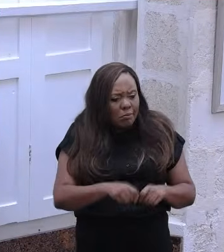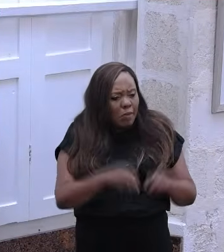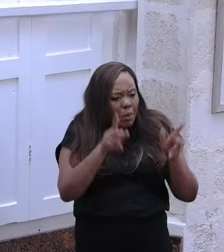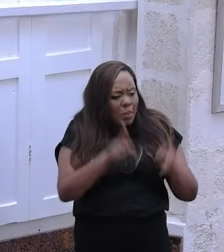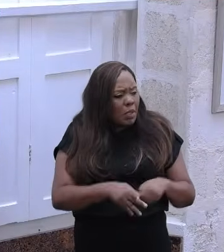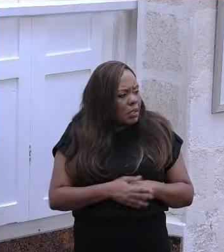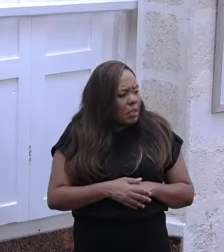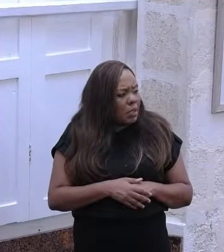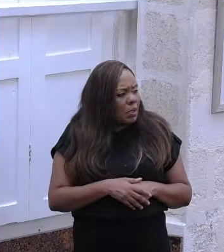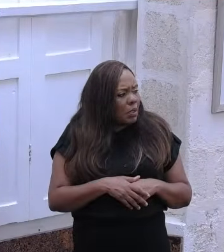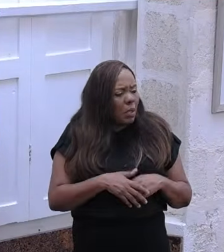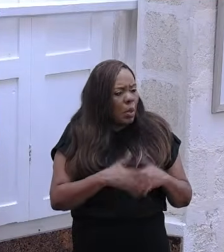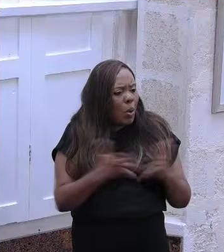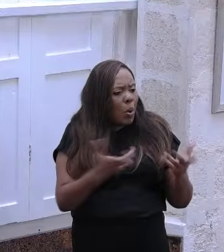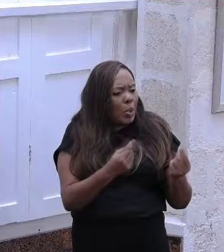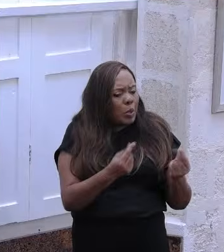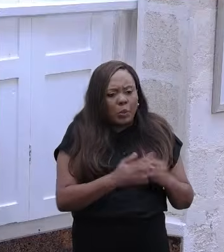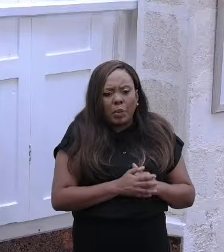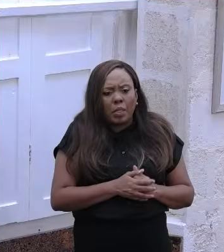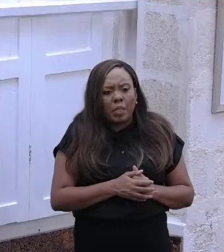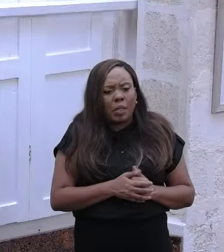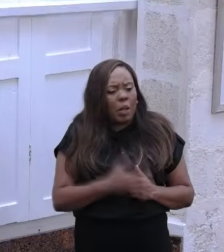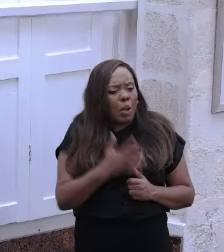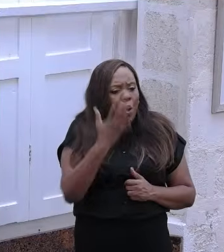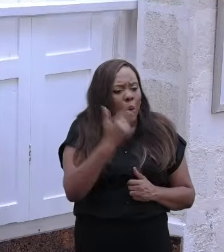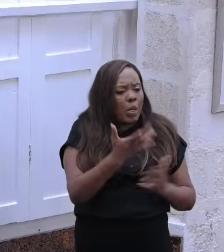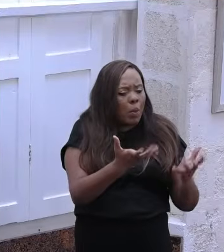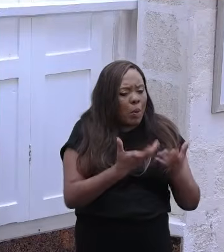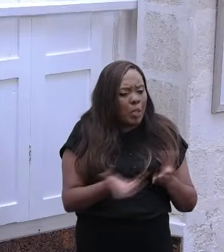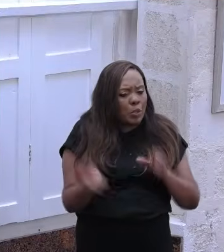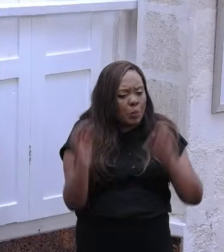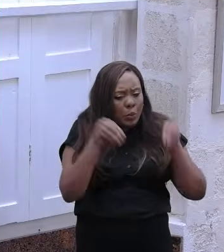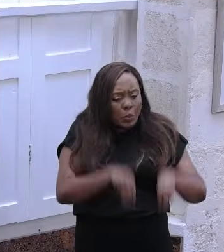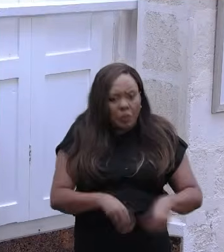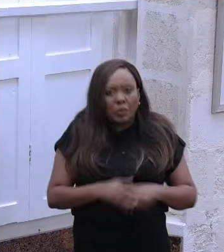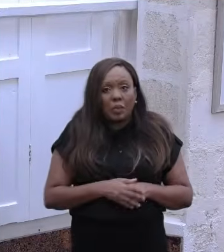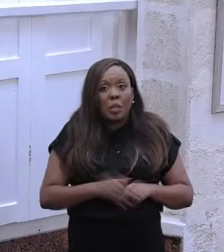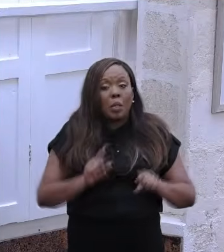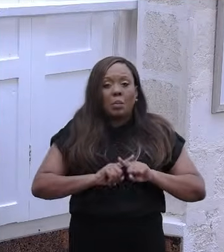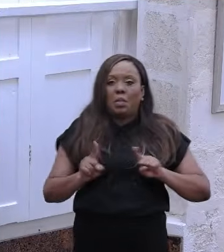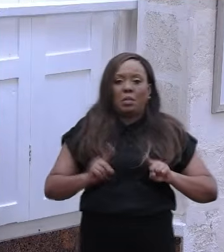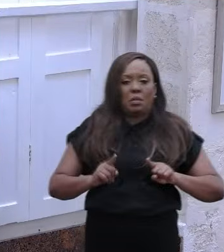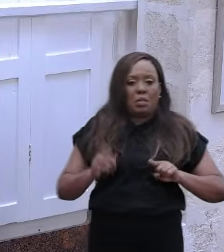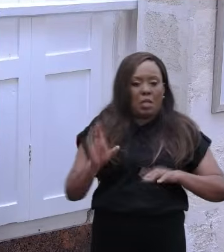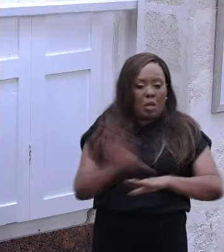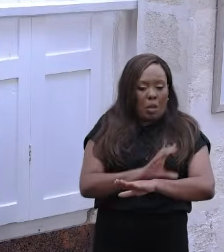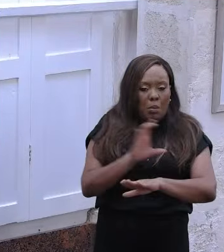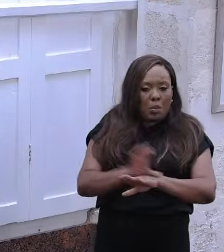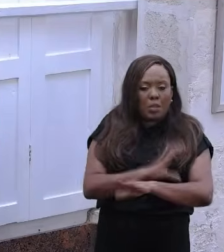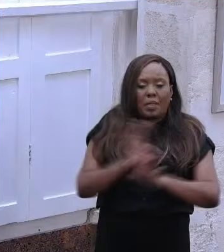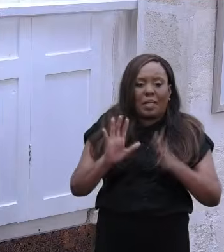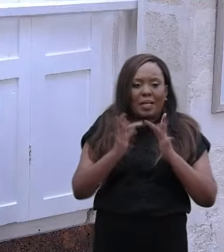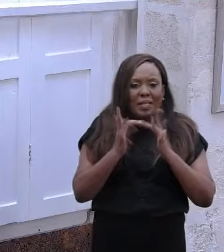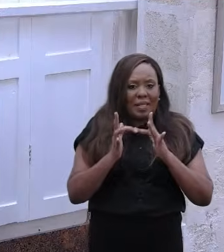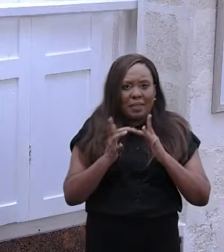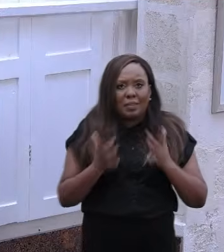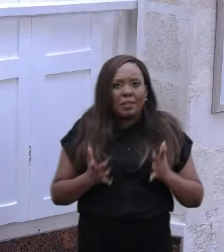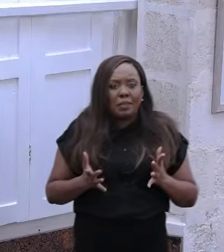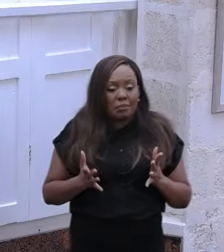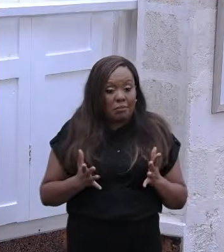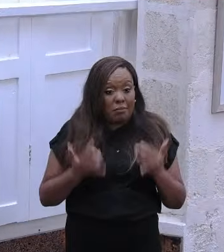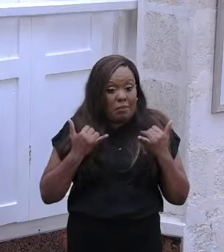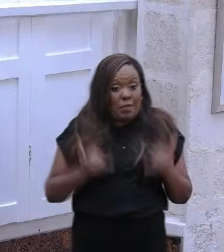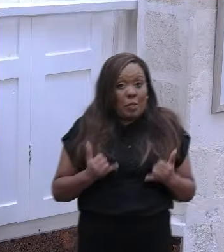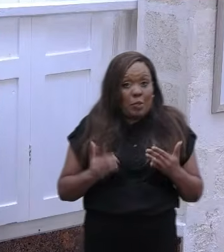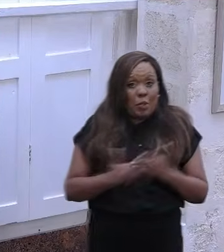of computers and ready technology and these huge databases, it's just like what happens now when you are coming in